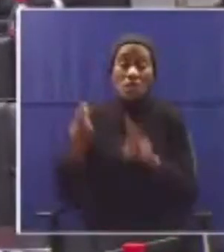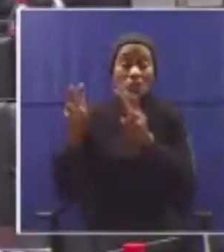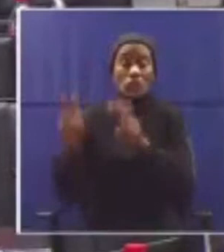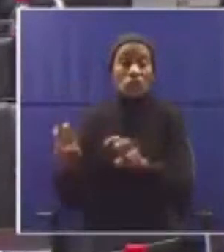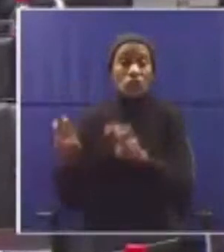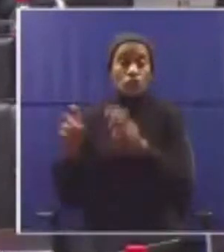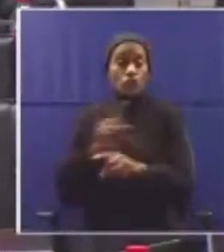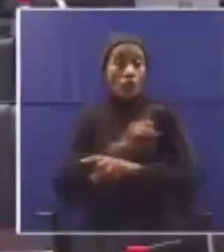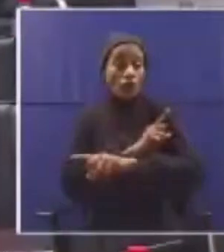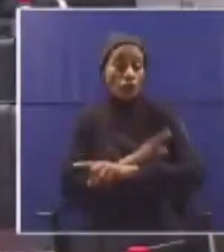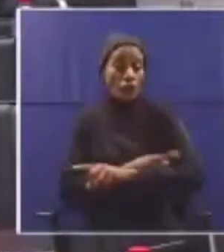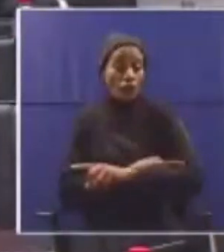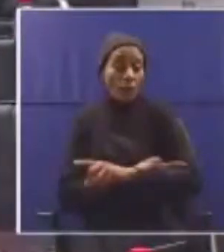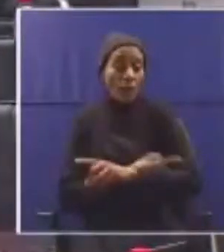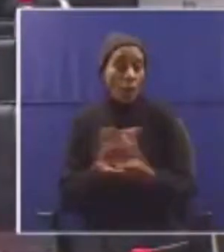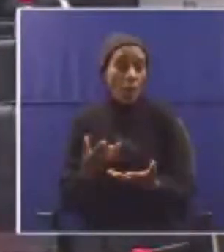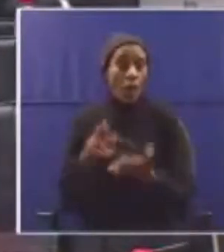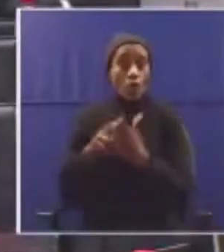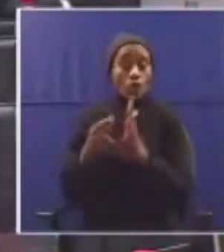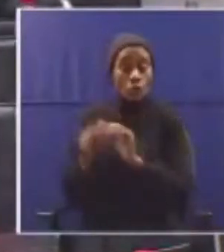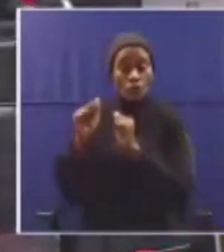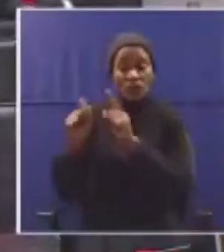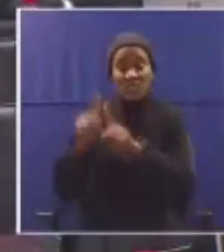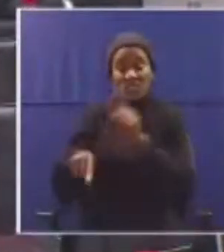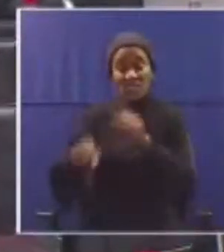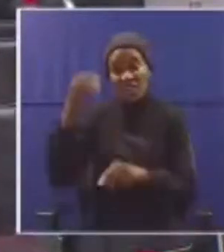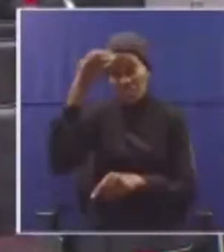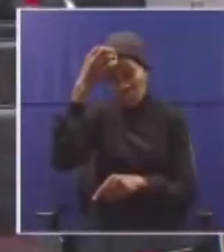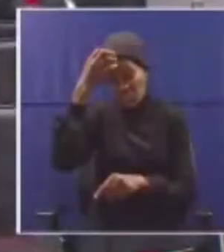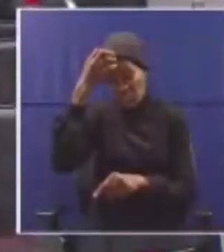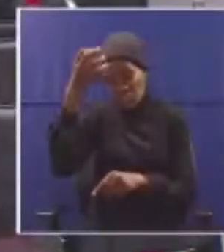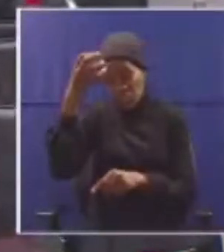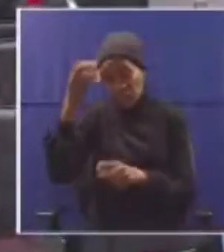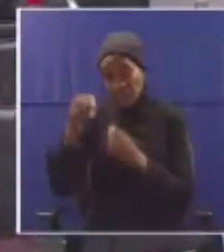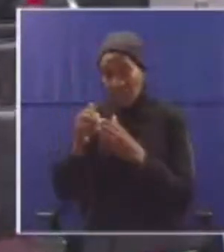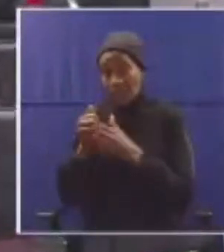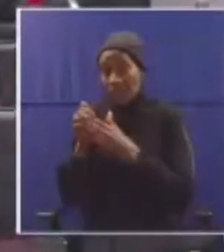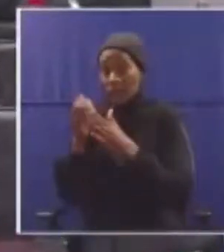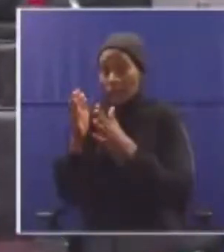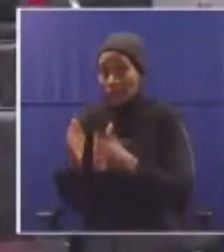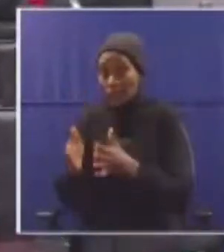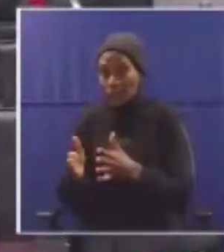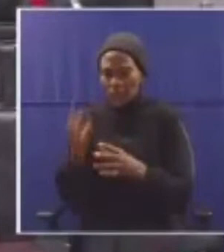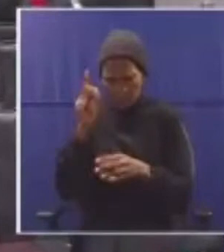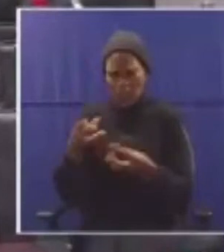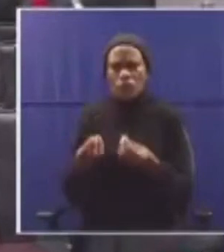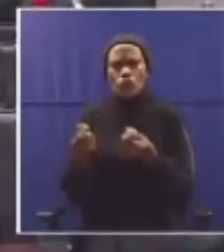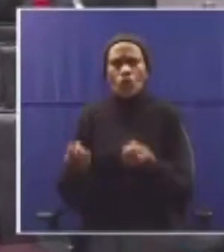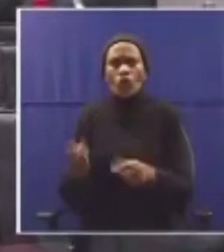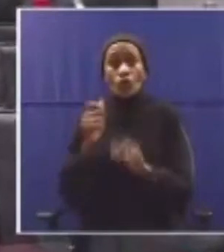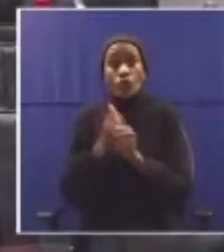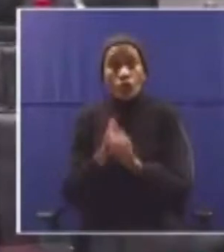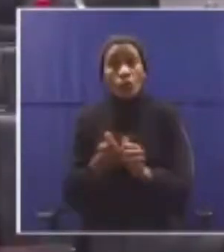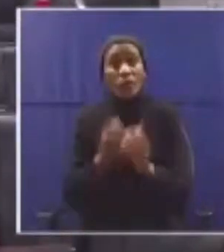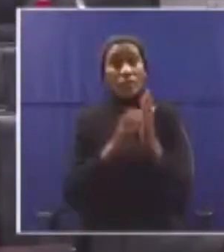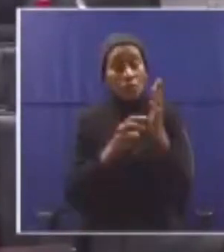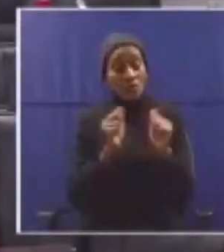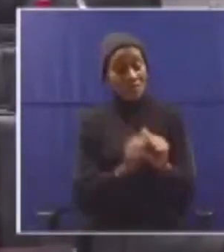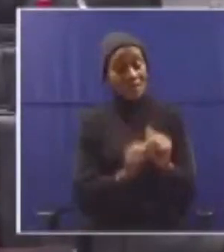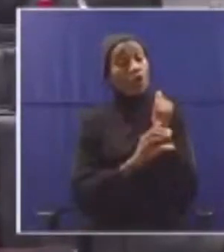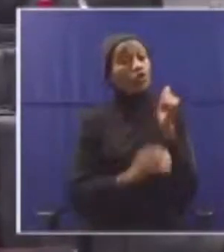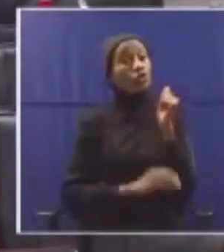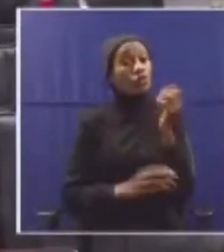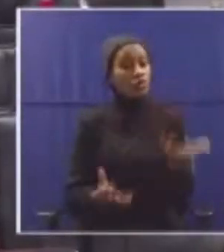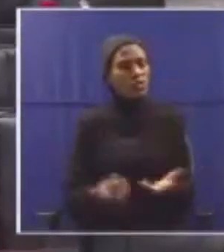of powers, roles, and functions of Amakosi must be addressed once and for all in our constitution. So don't you think that to